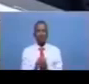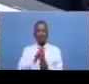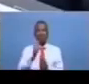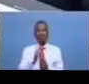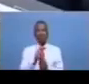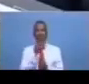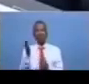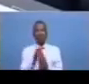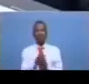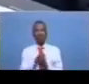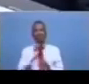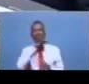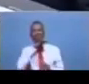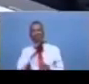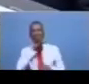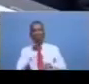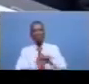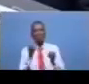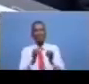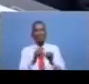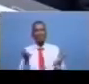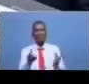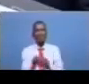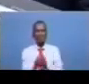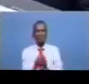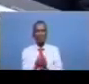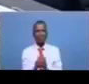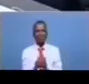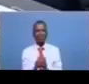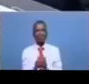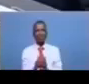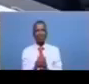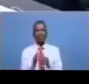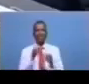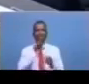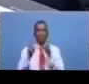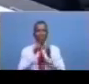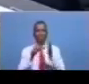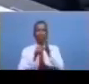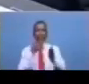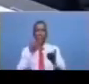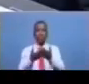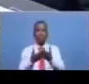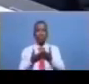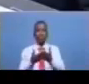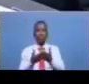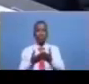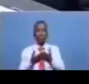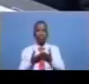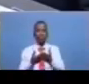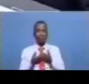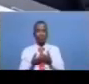petition? I told you the petition is baseless. The petitioner has not discharged his evidential burden or the burden of proof. Are